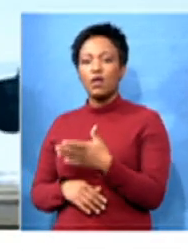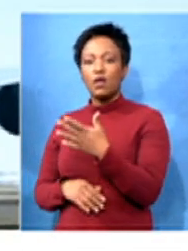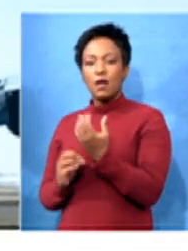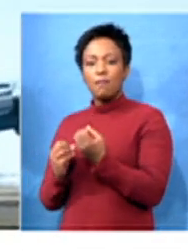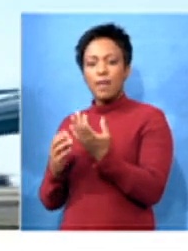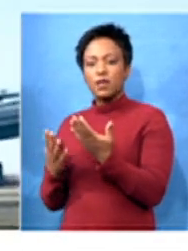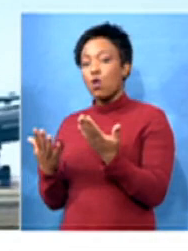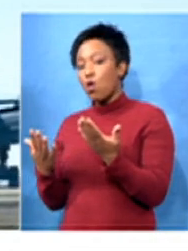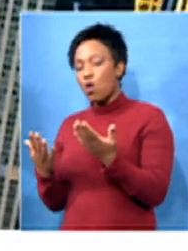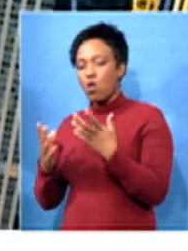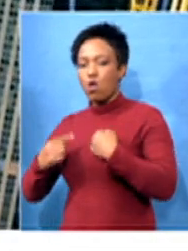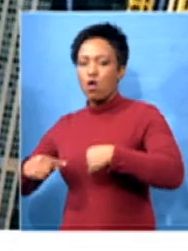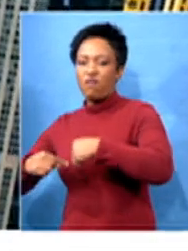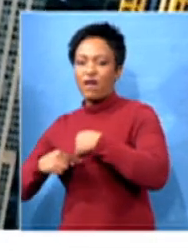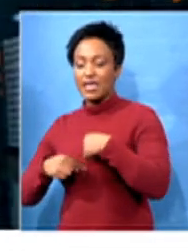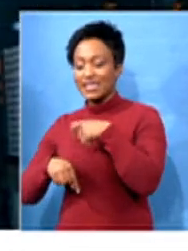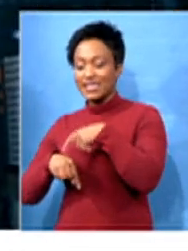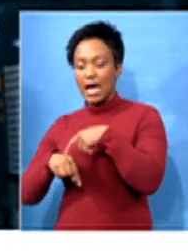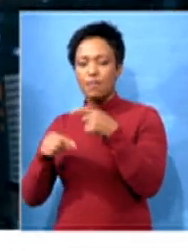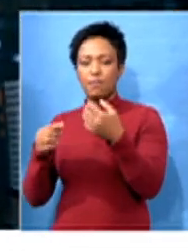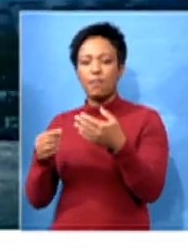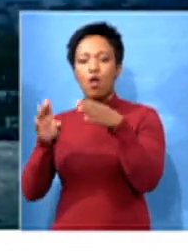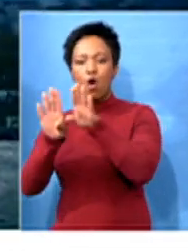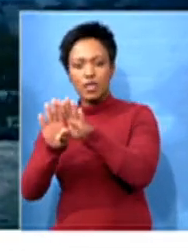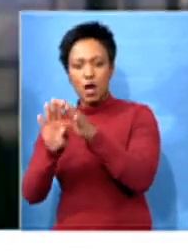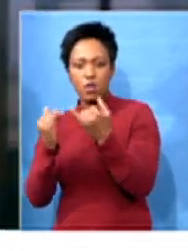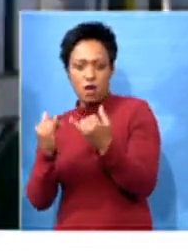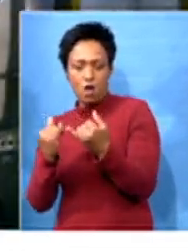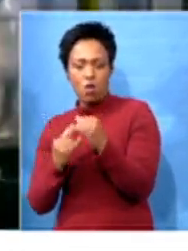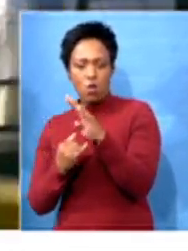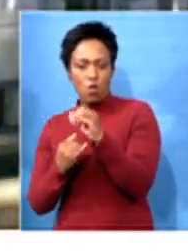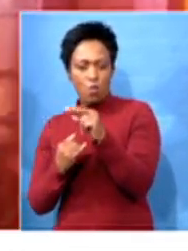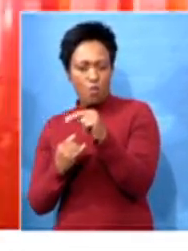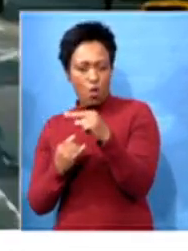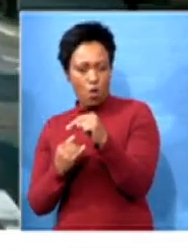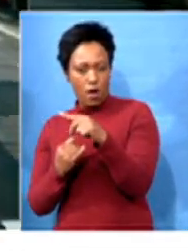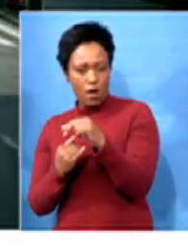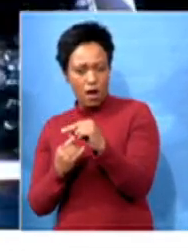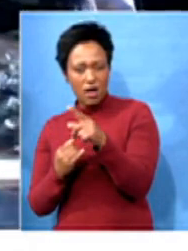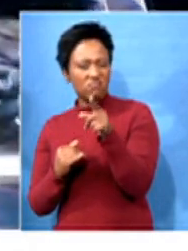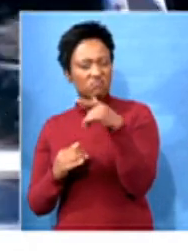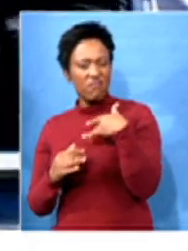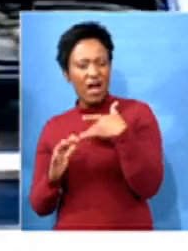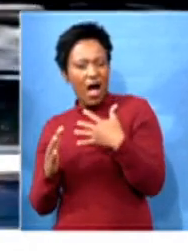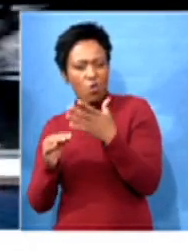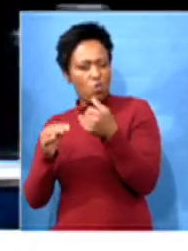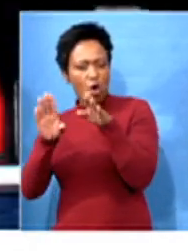all of us, in fact, living under lockdown at the moment, Bonang, what's it been like for you personally?